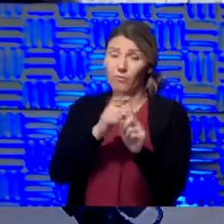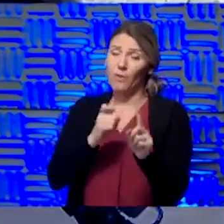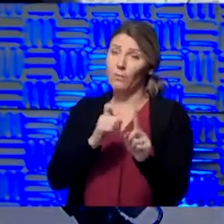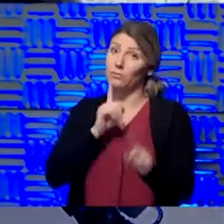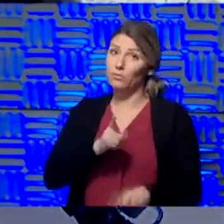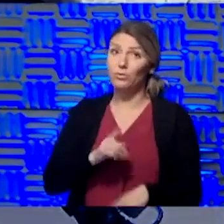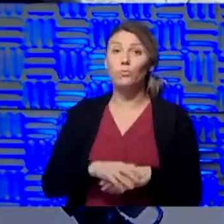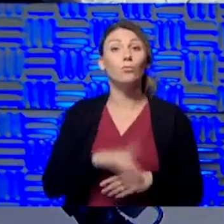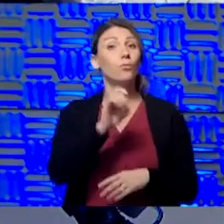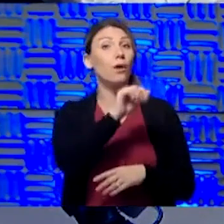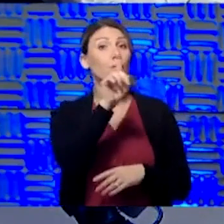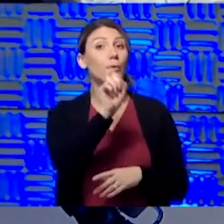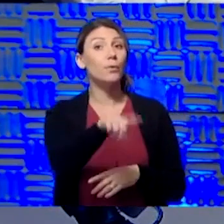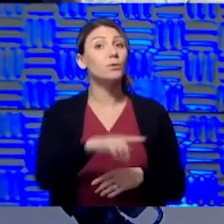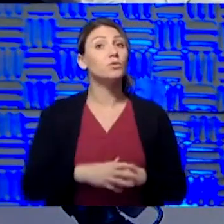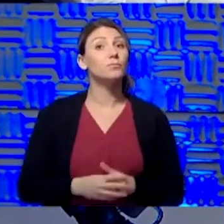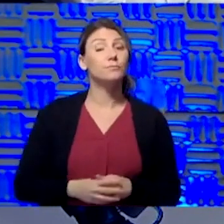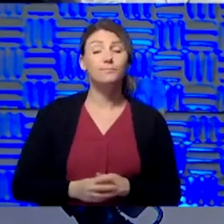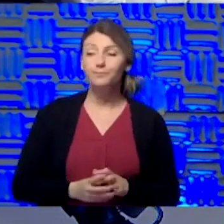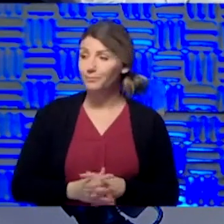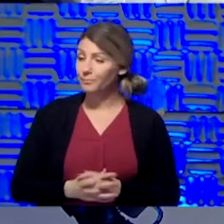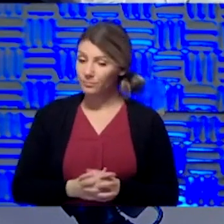Other questions?